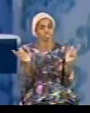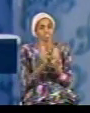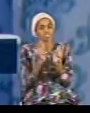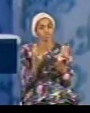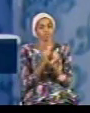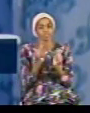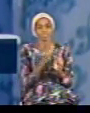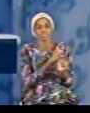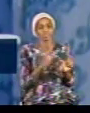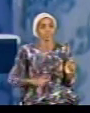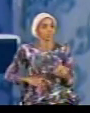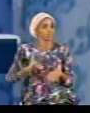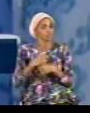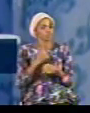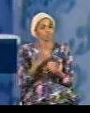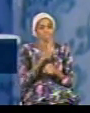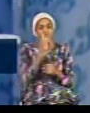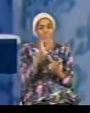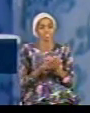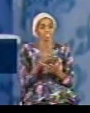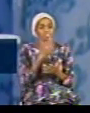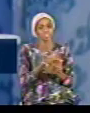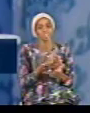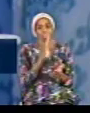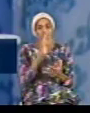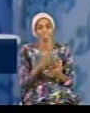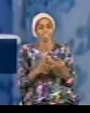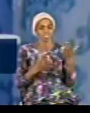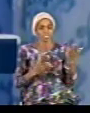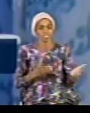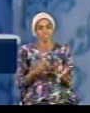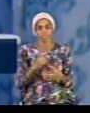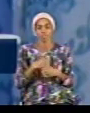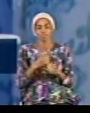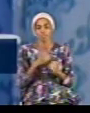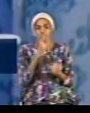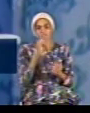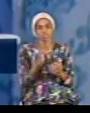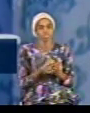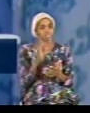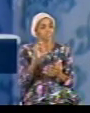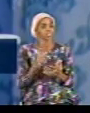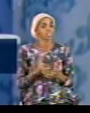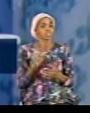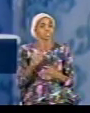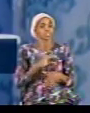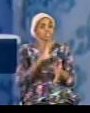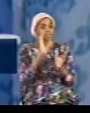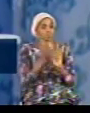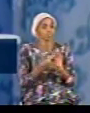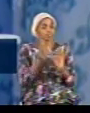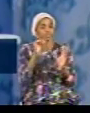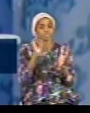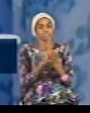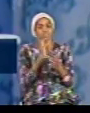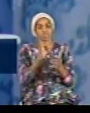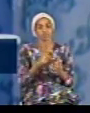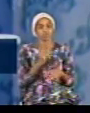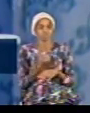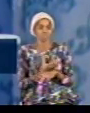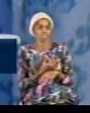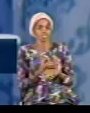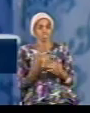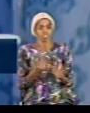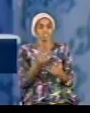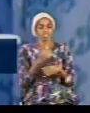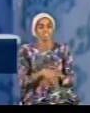they are there. Be sure that the convert that you had canceled tonight is there at that meeting. God has something